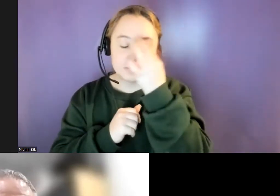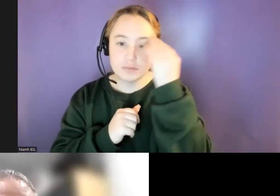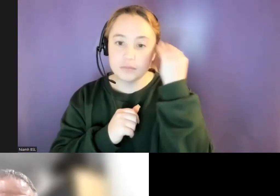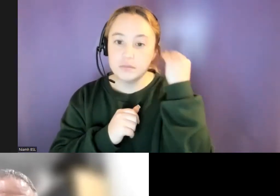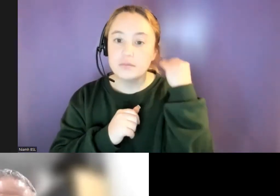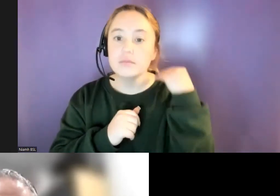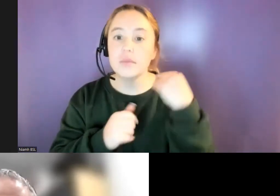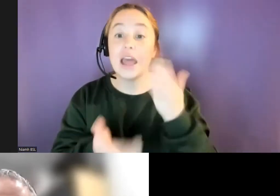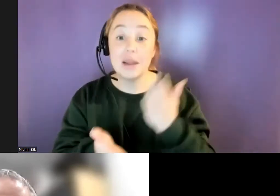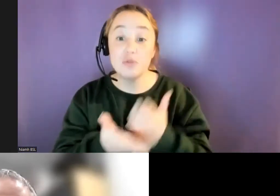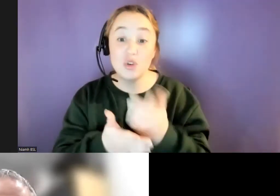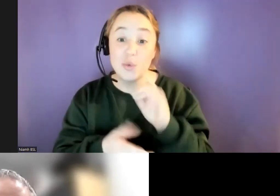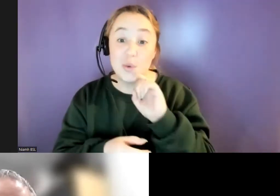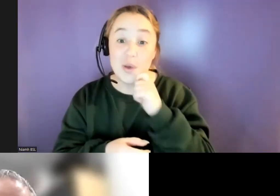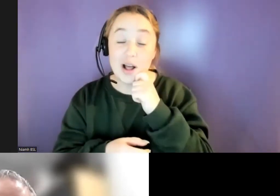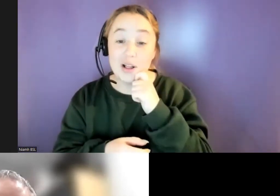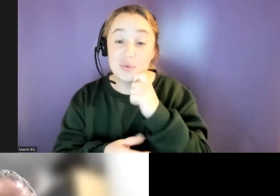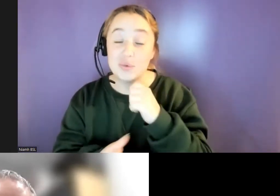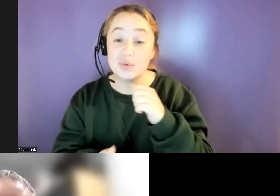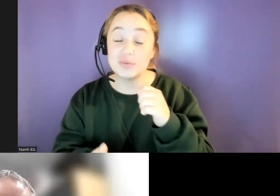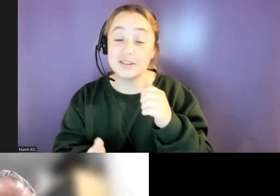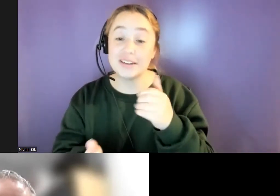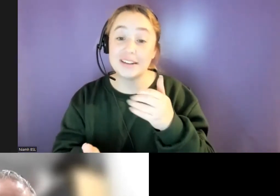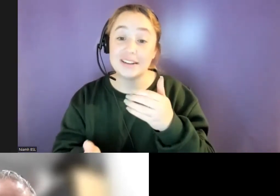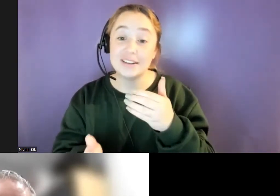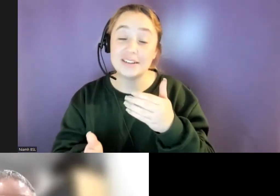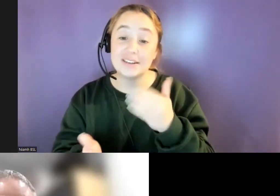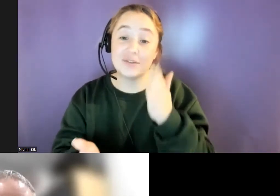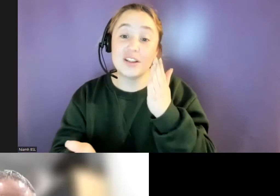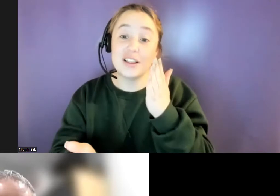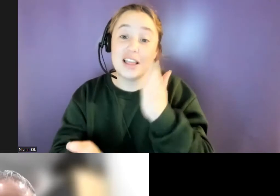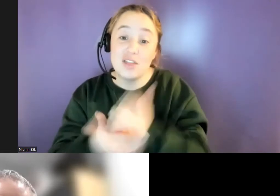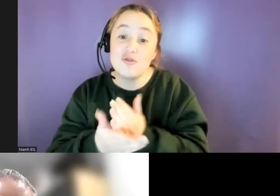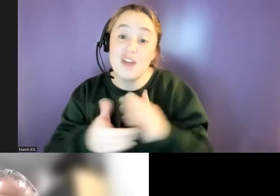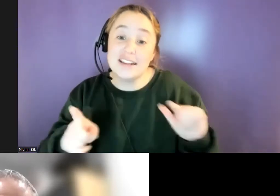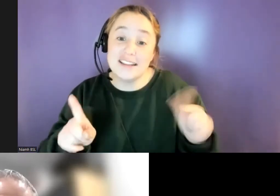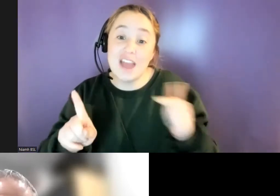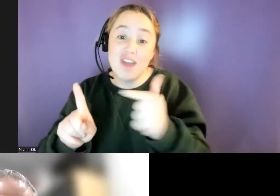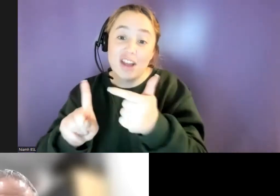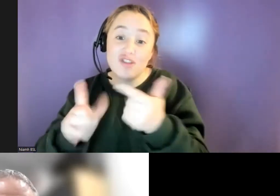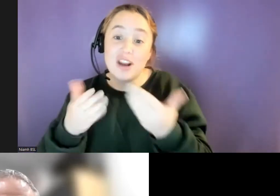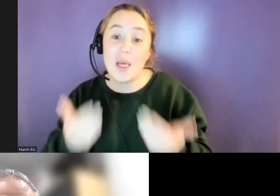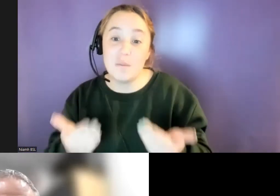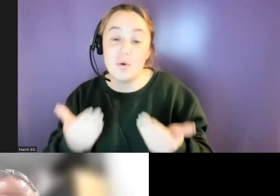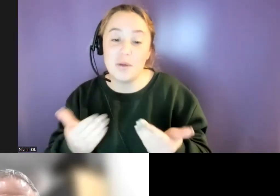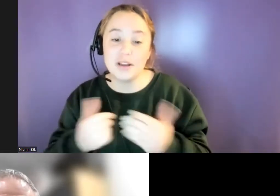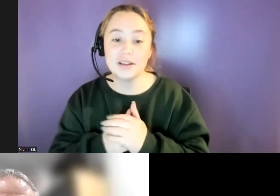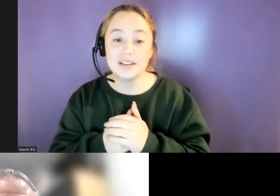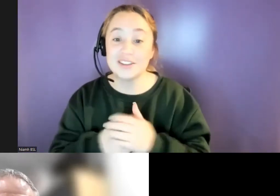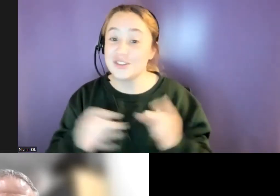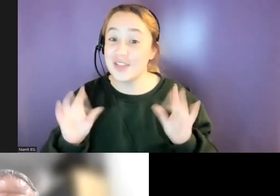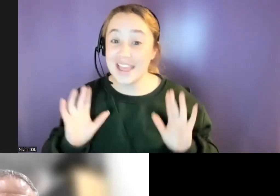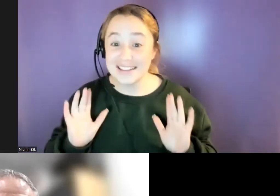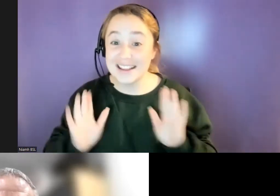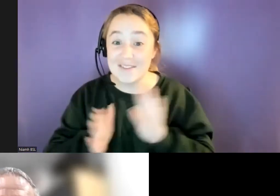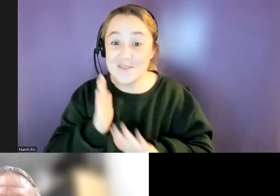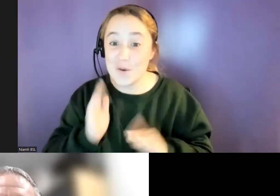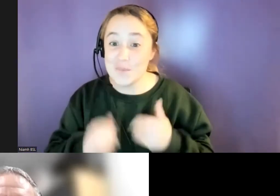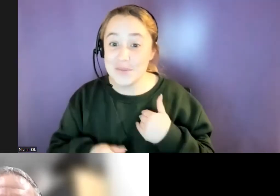will. We're definitely in the right direction, and so that's really pretty much it for me.